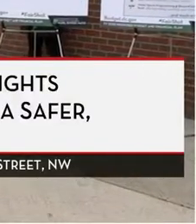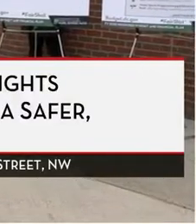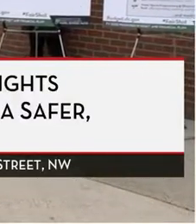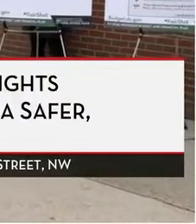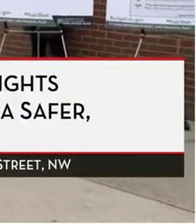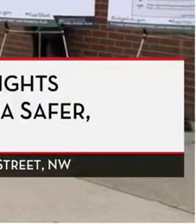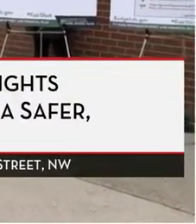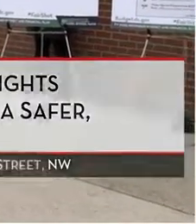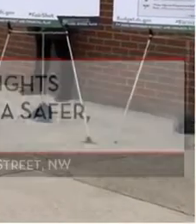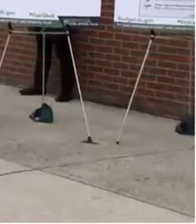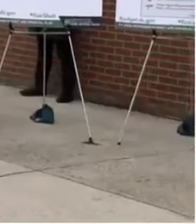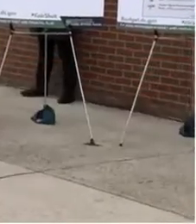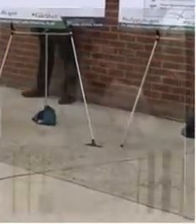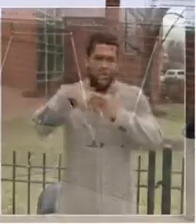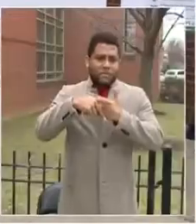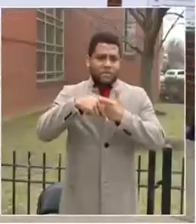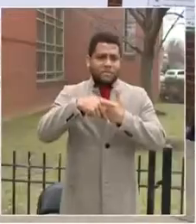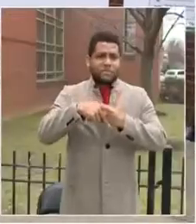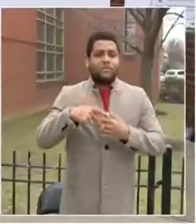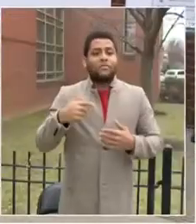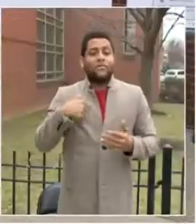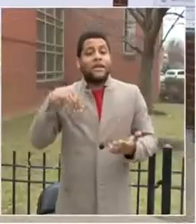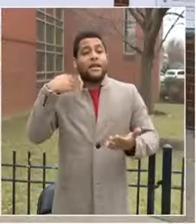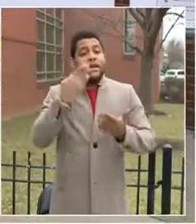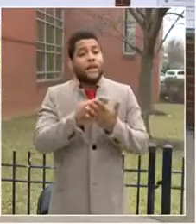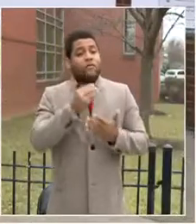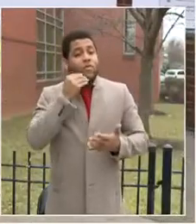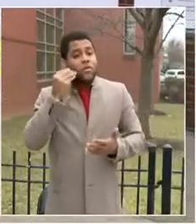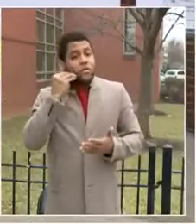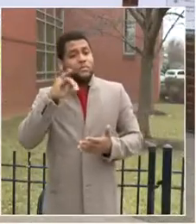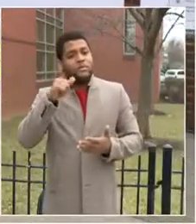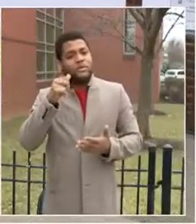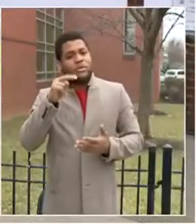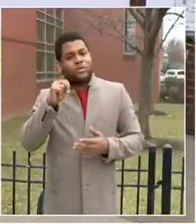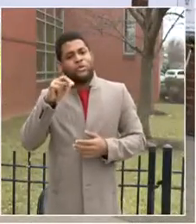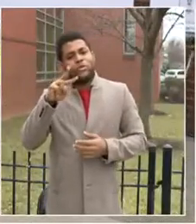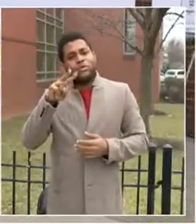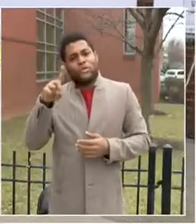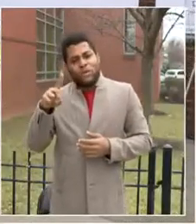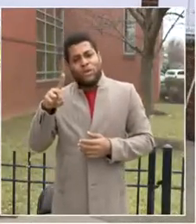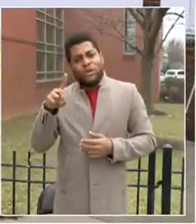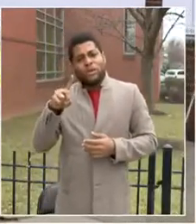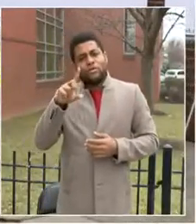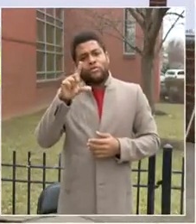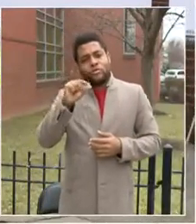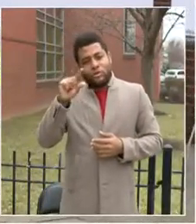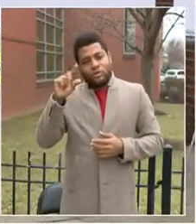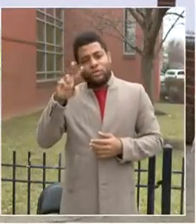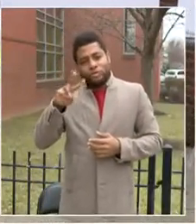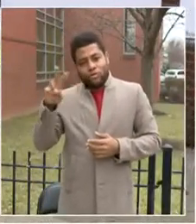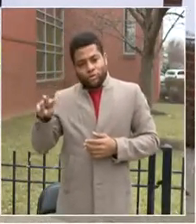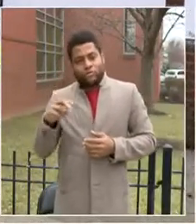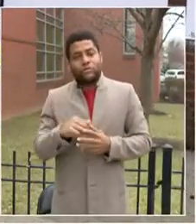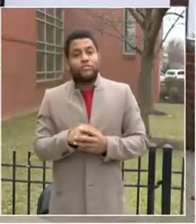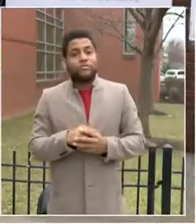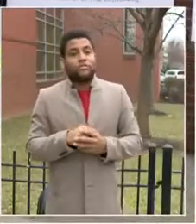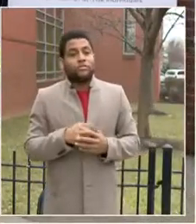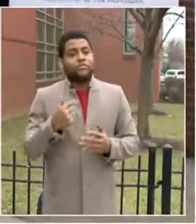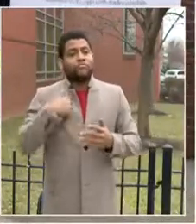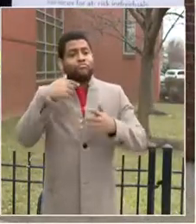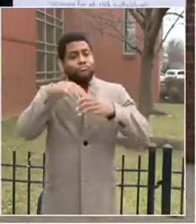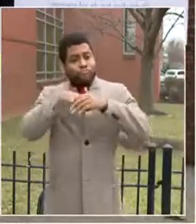January 22, 2022. I went through the Morker program to seek assistance,